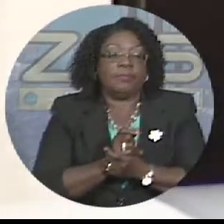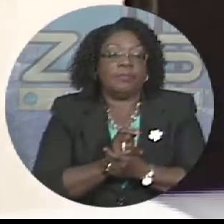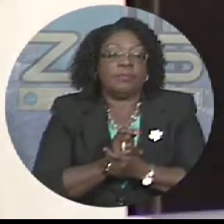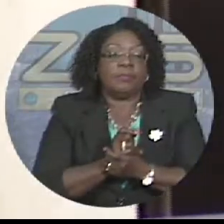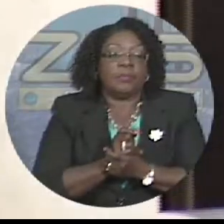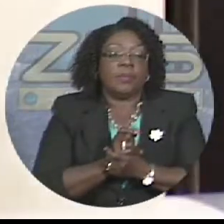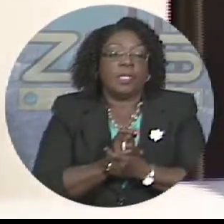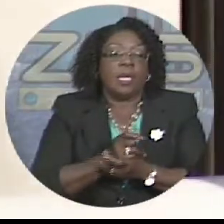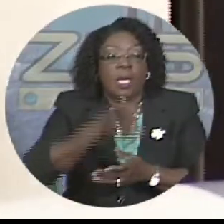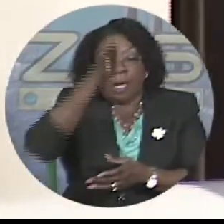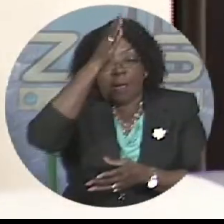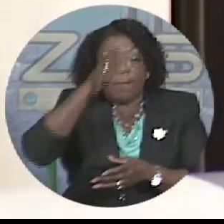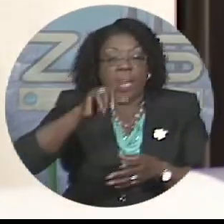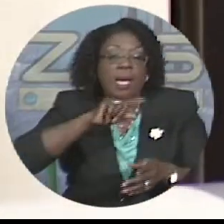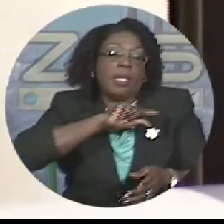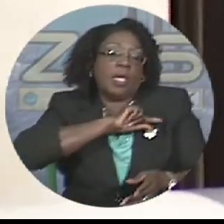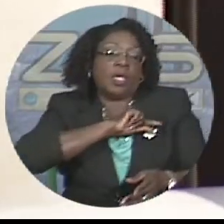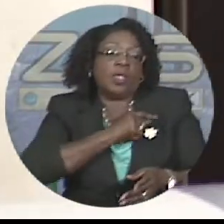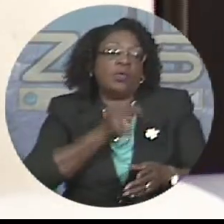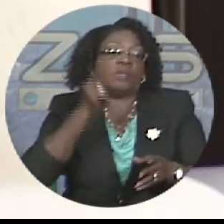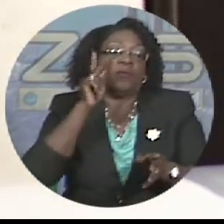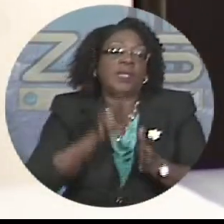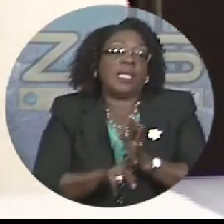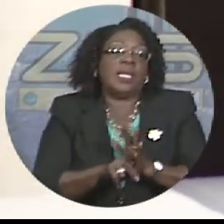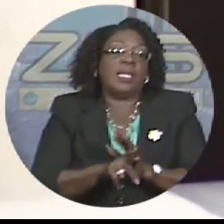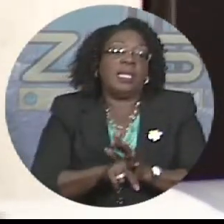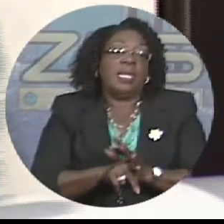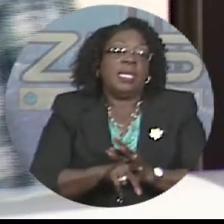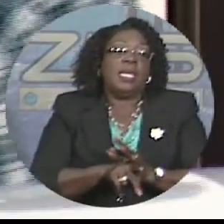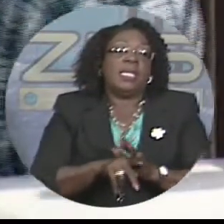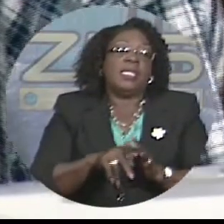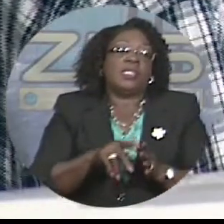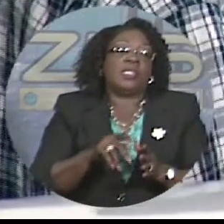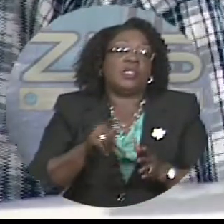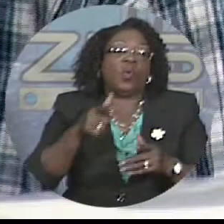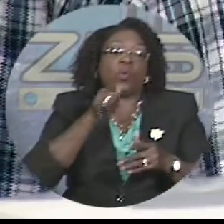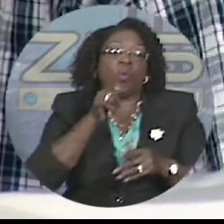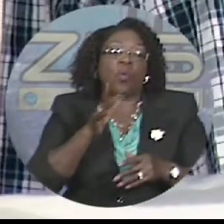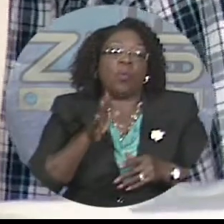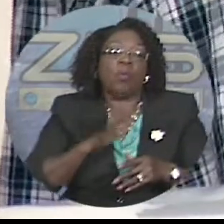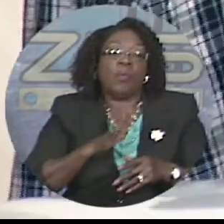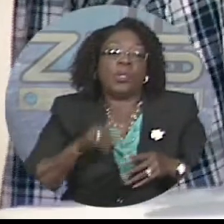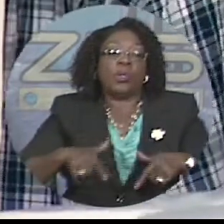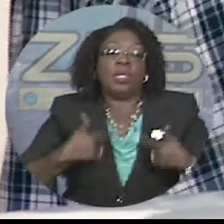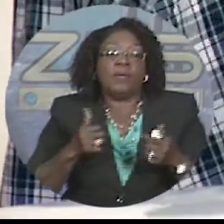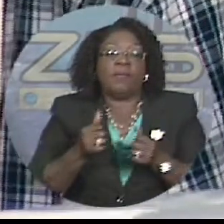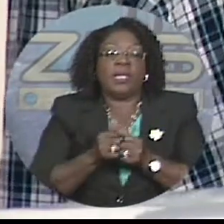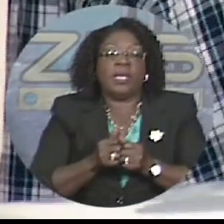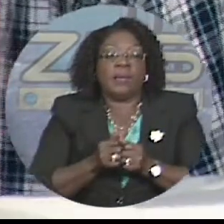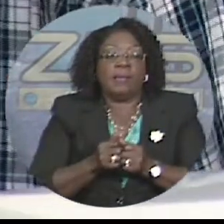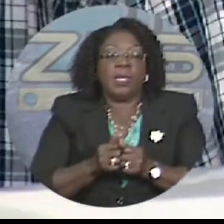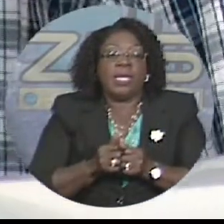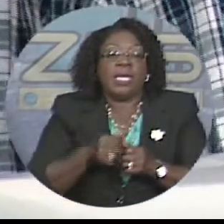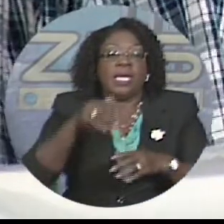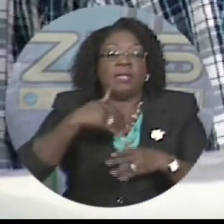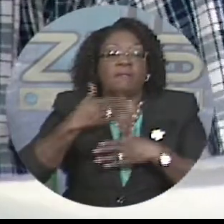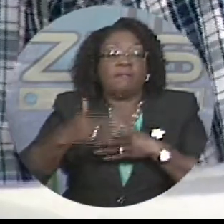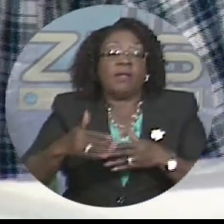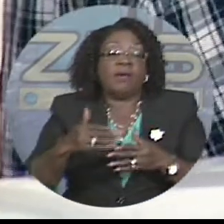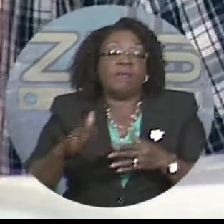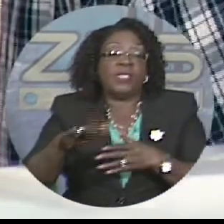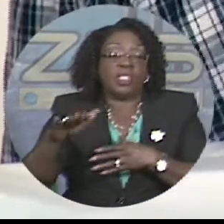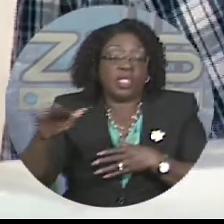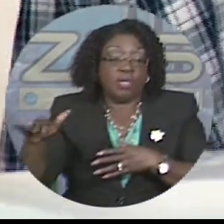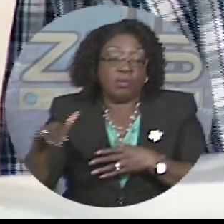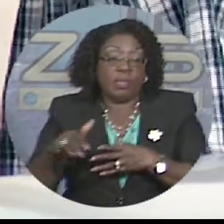Still in the courts, a man accused of killing his common-law wife in front of their four children was back in court today. However, Leo Johnson's case